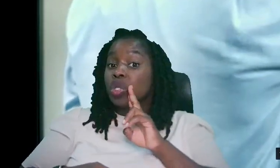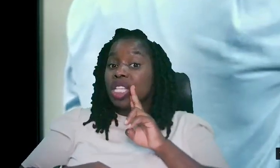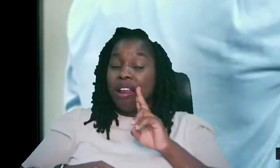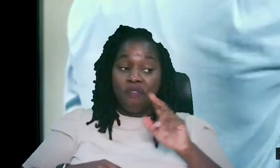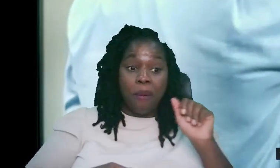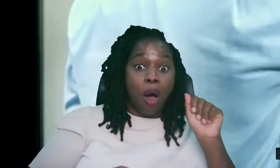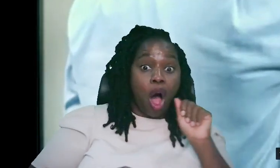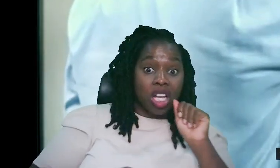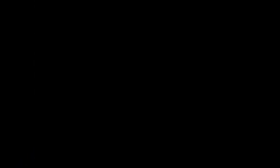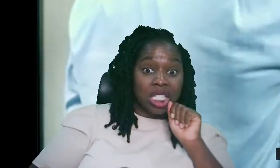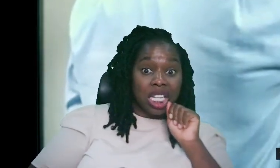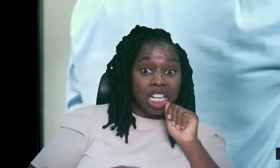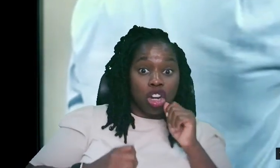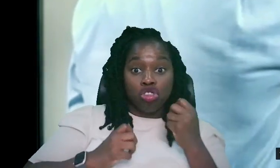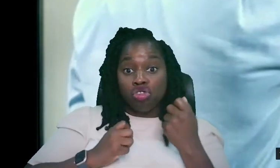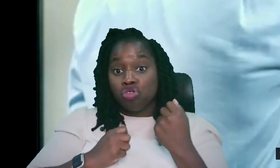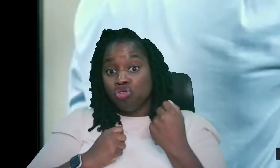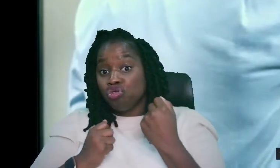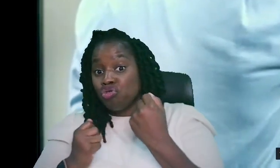to Houston